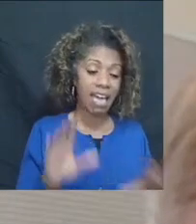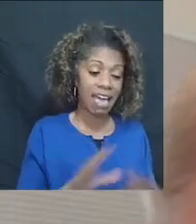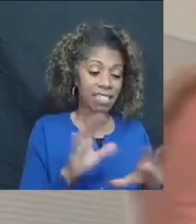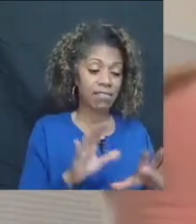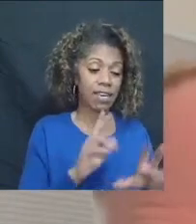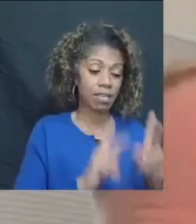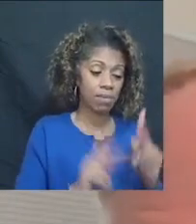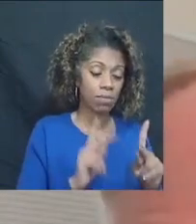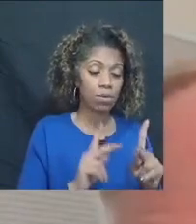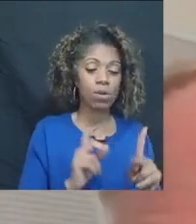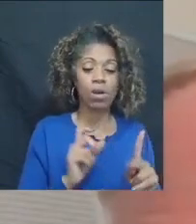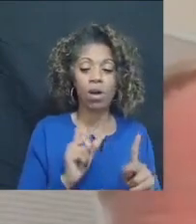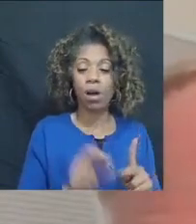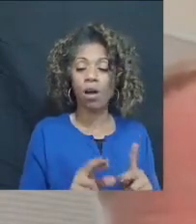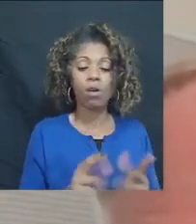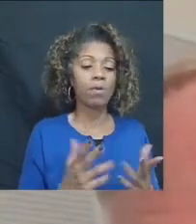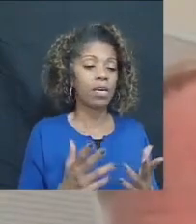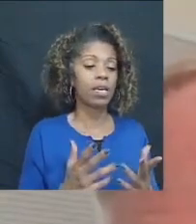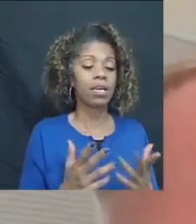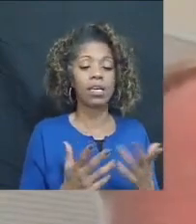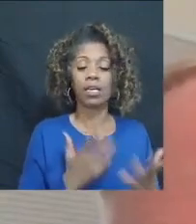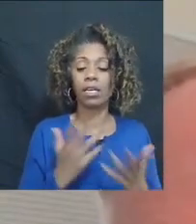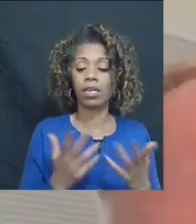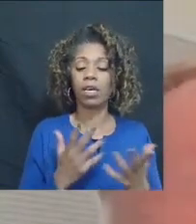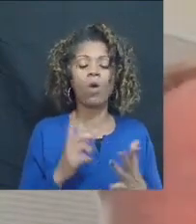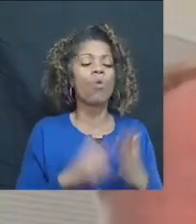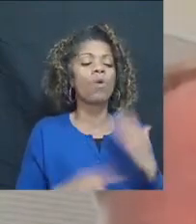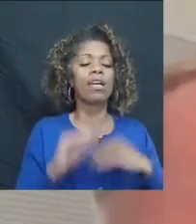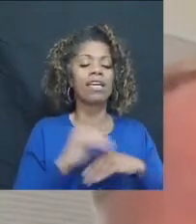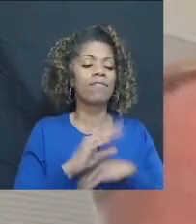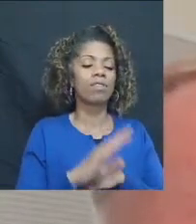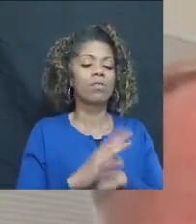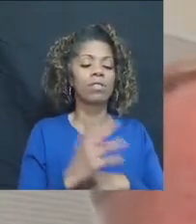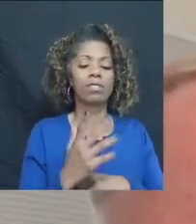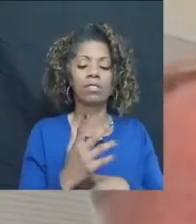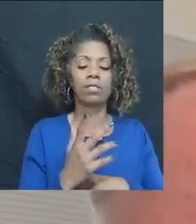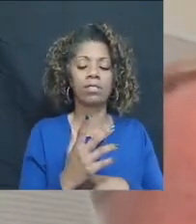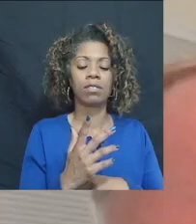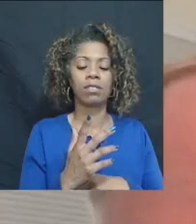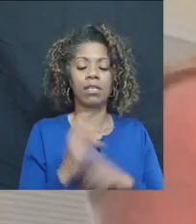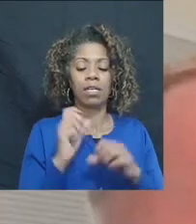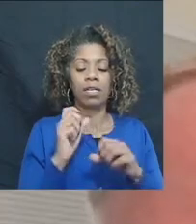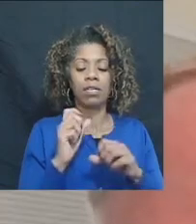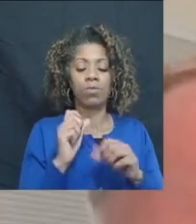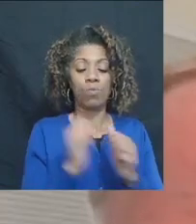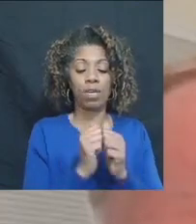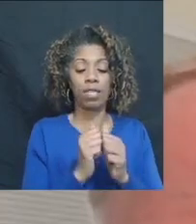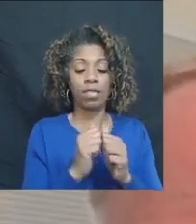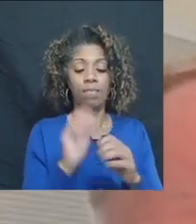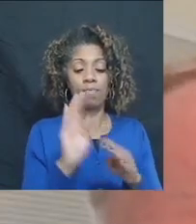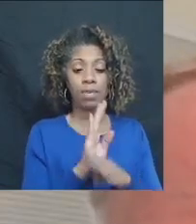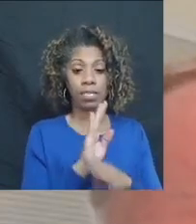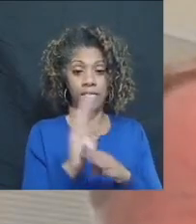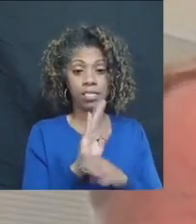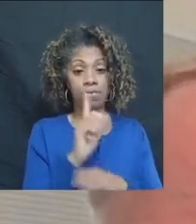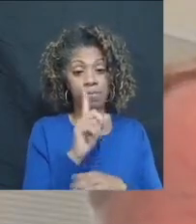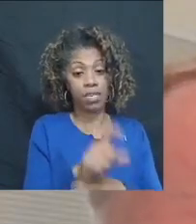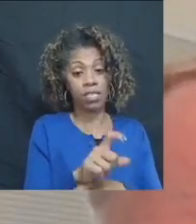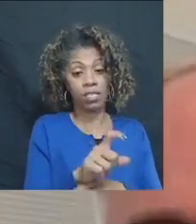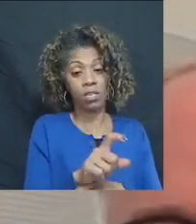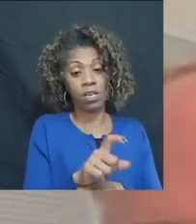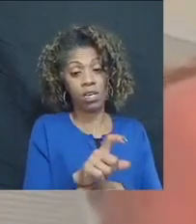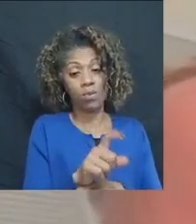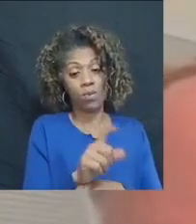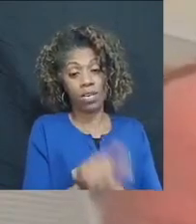various adults? What influence might the foundation have with the businesses in the community? Because right. we need business support for these